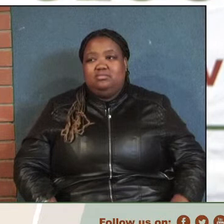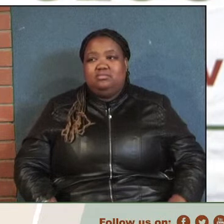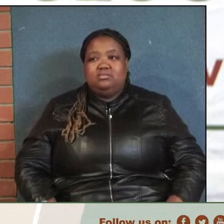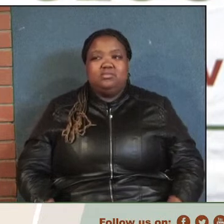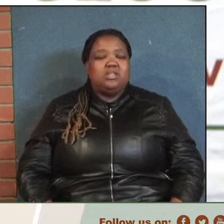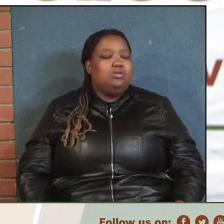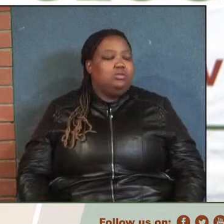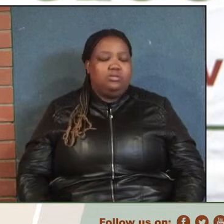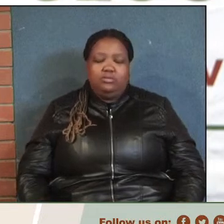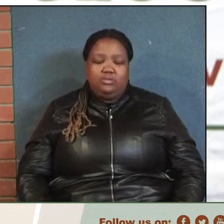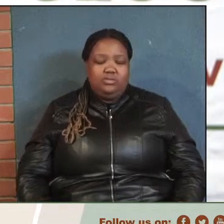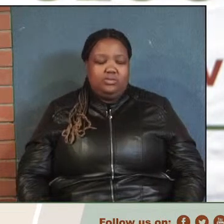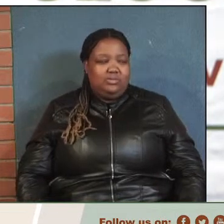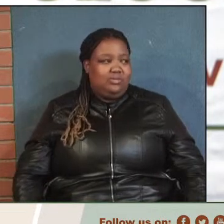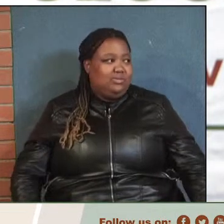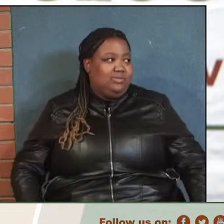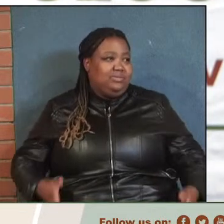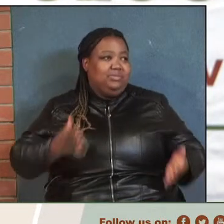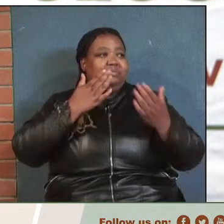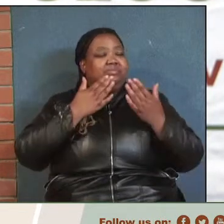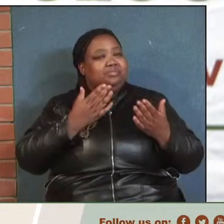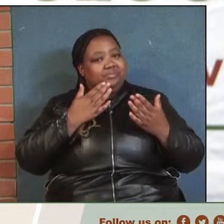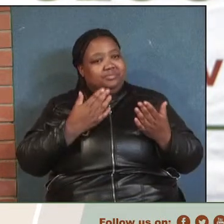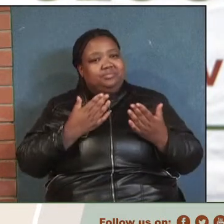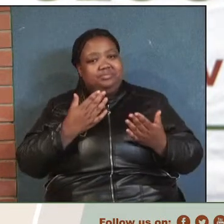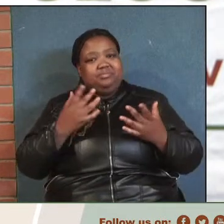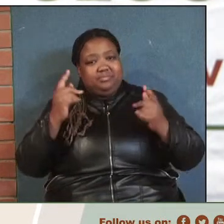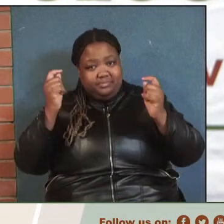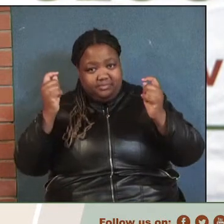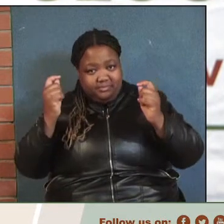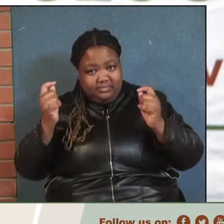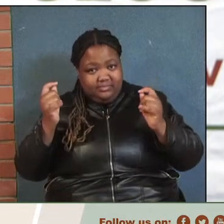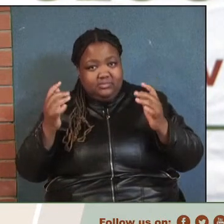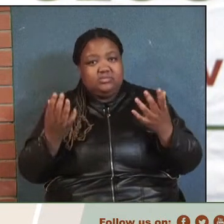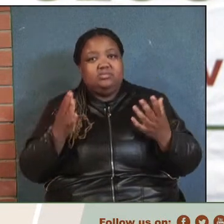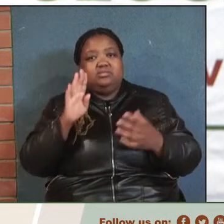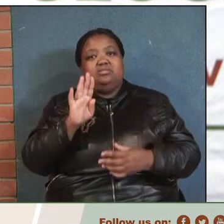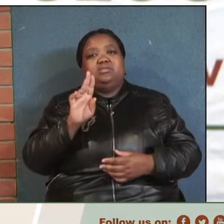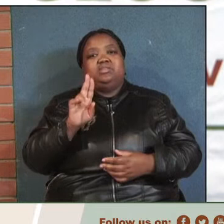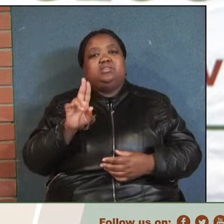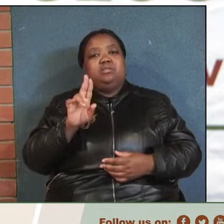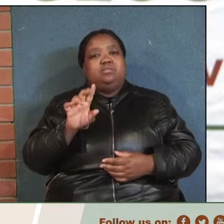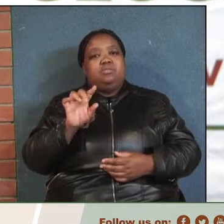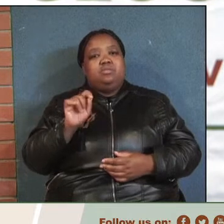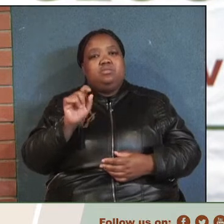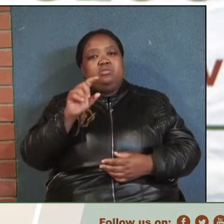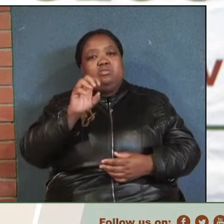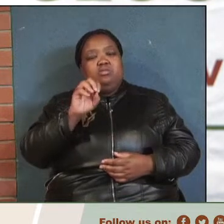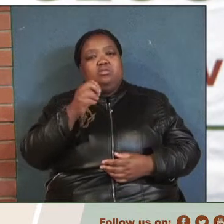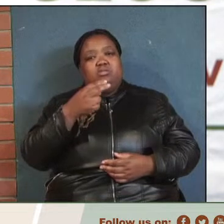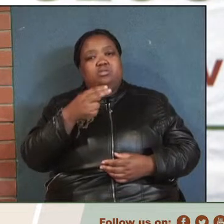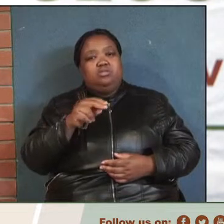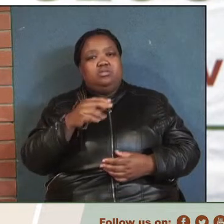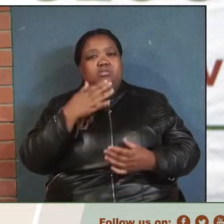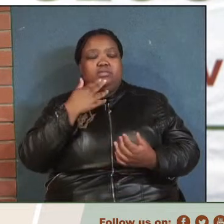Thank you, Honourable Member. I would like to raise a point on the Bluetooth issue once again.